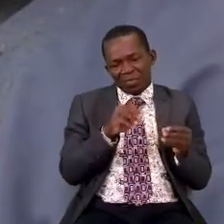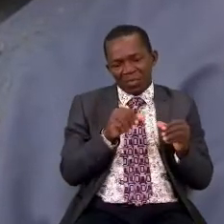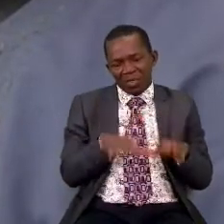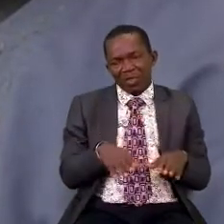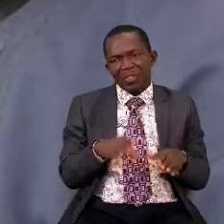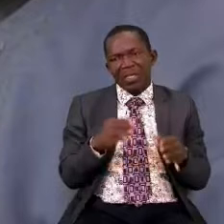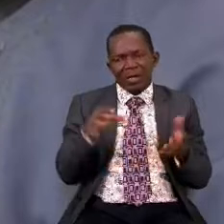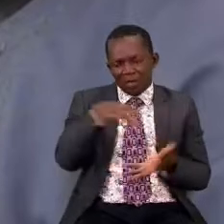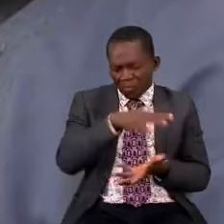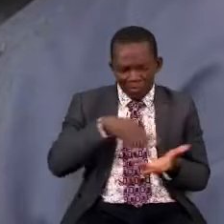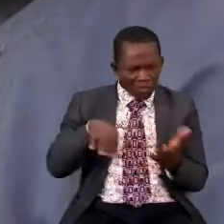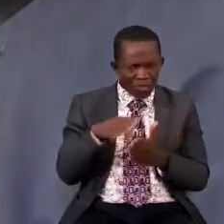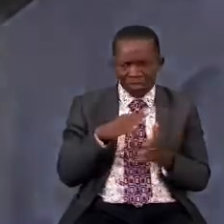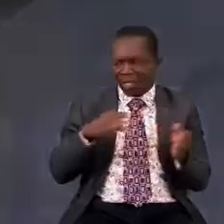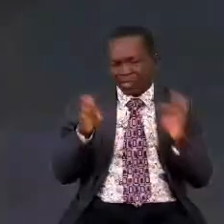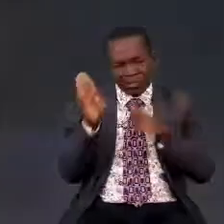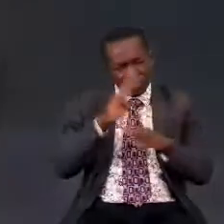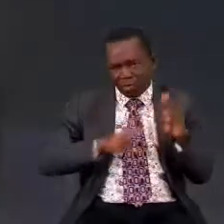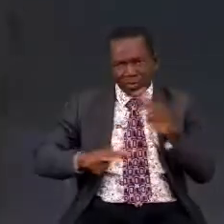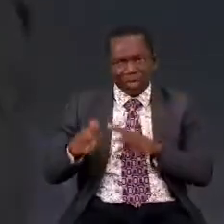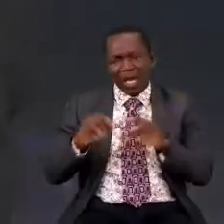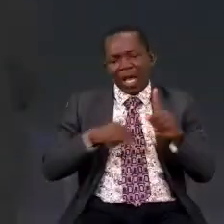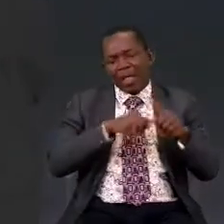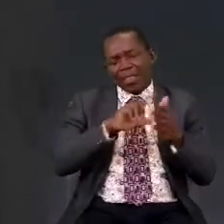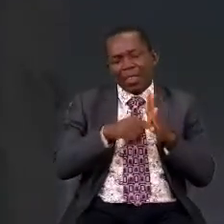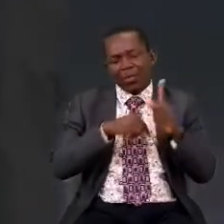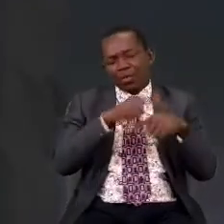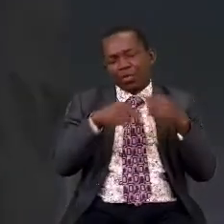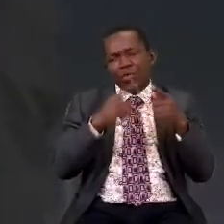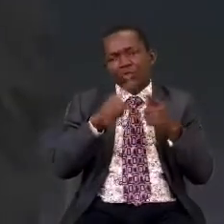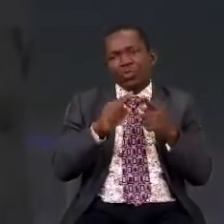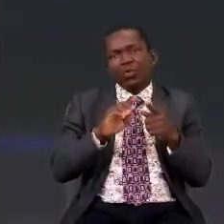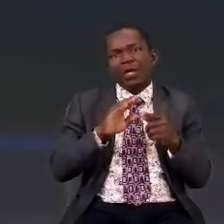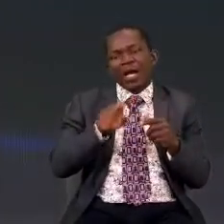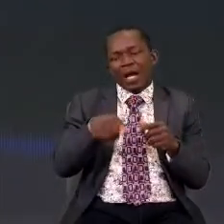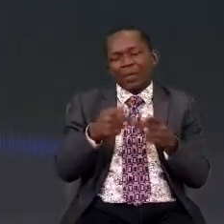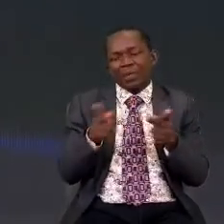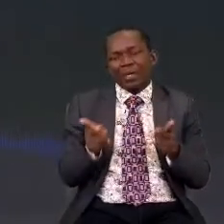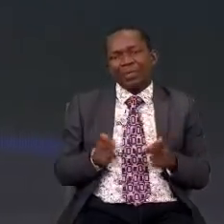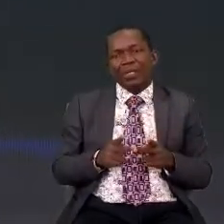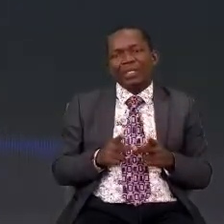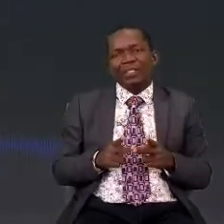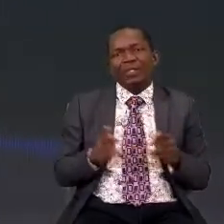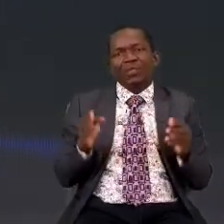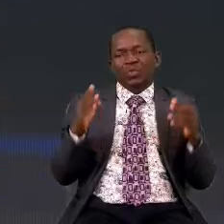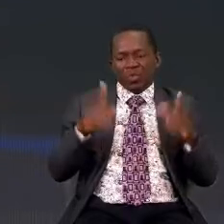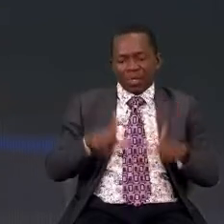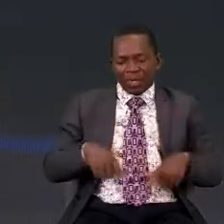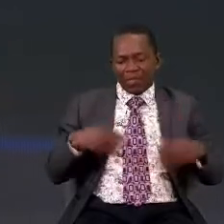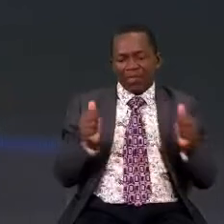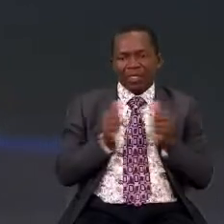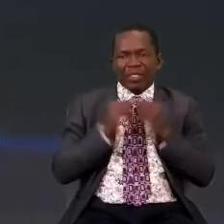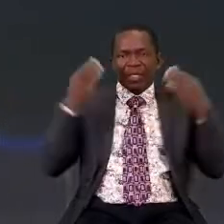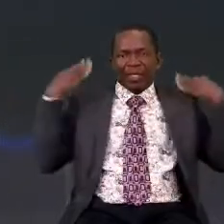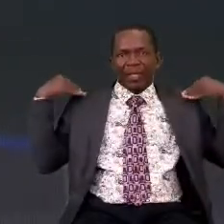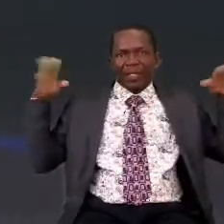the angels of God. We go to the residence where there'll be no shortage of water, and where